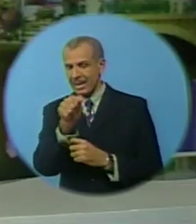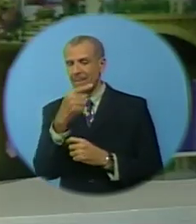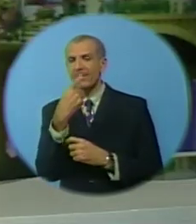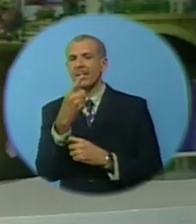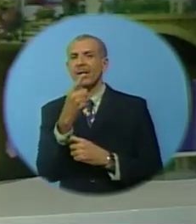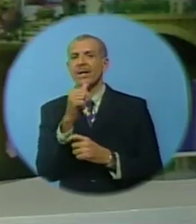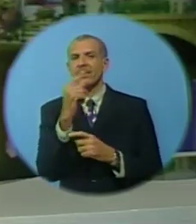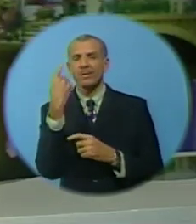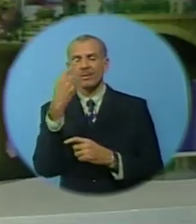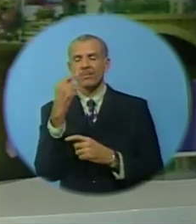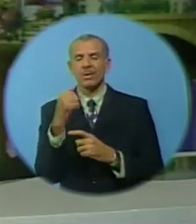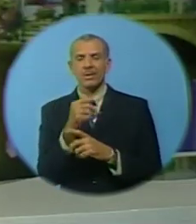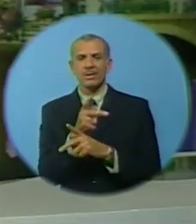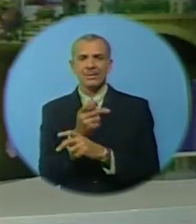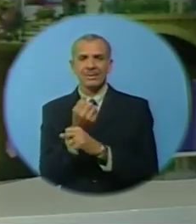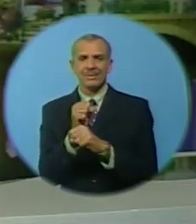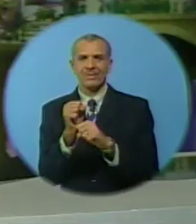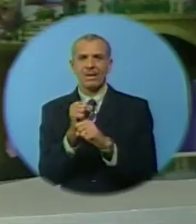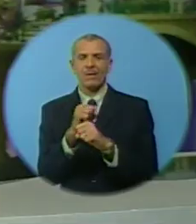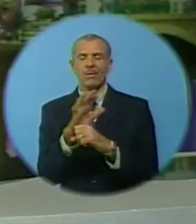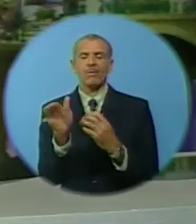well-being amid the hustle and bustle.